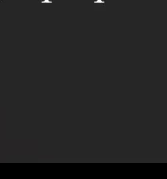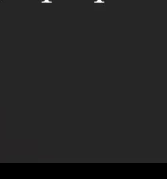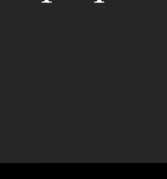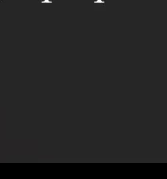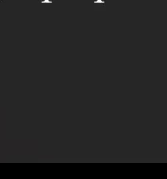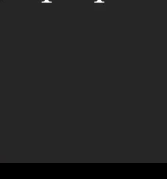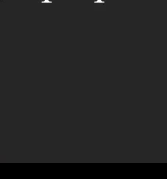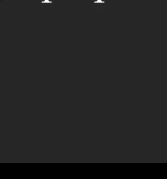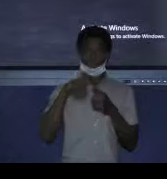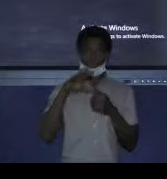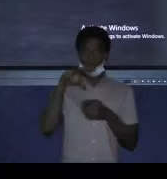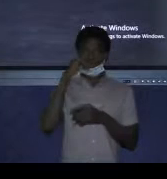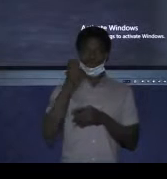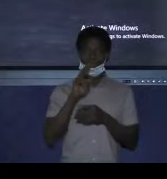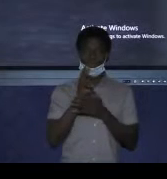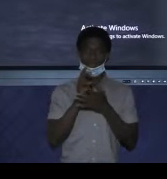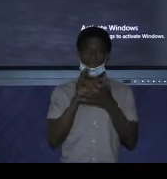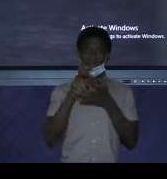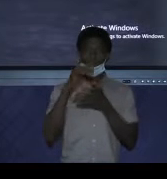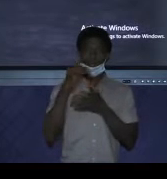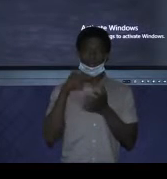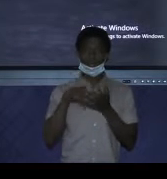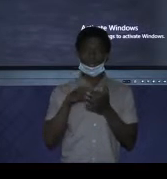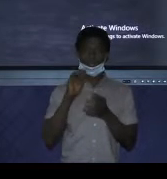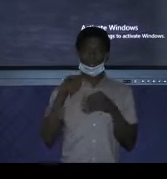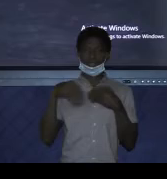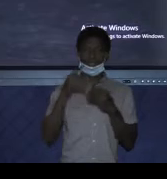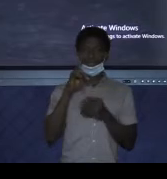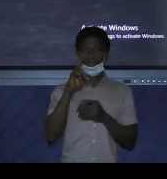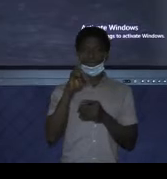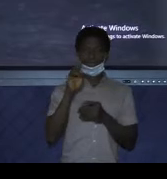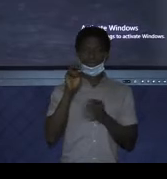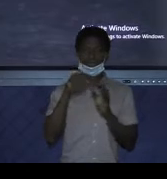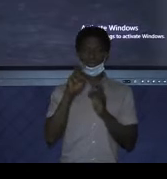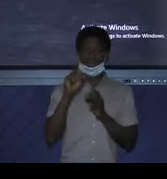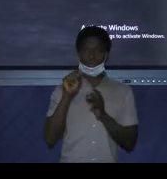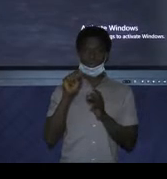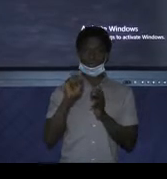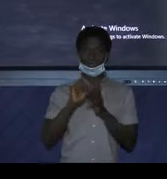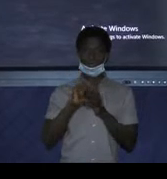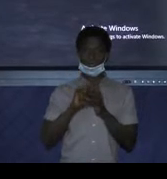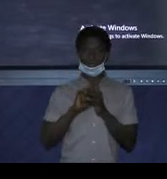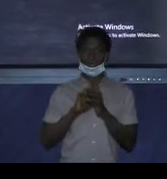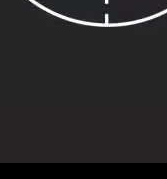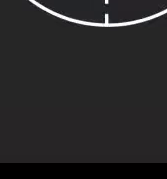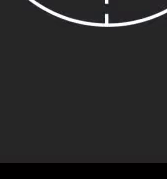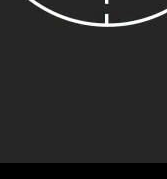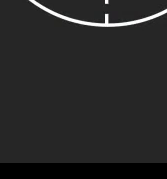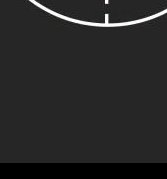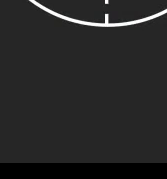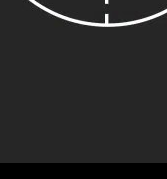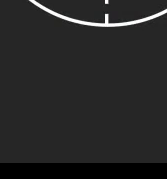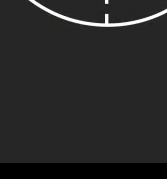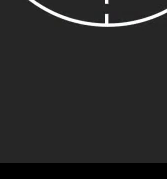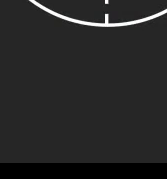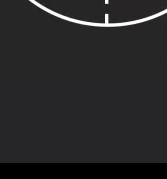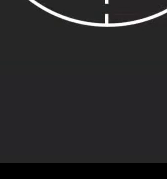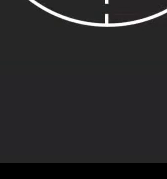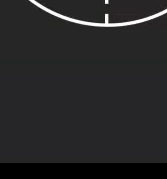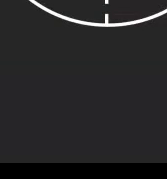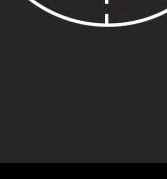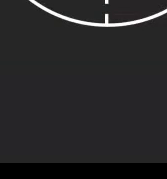in 3 places. Take this. You have to find the volume of this sphere. I'll give you 1 minute 20 seconds. Begin.